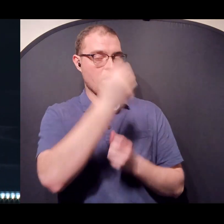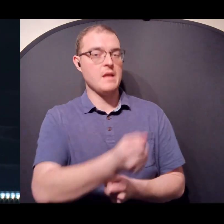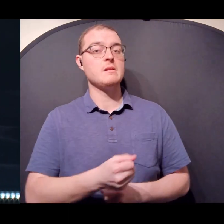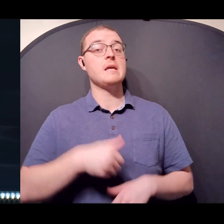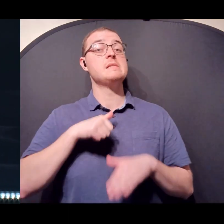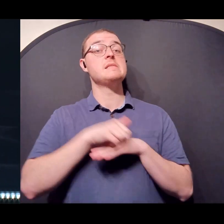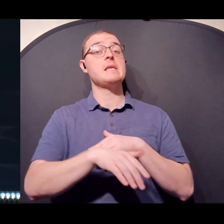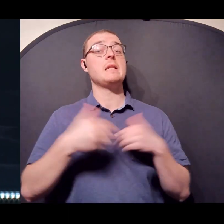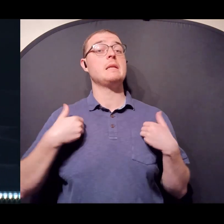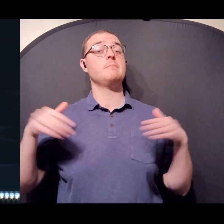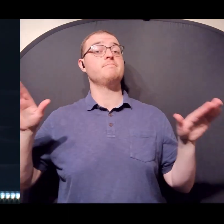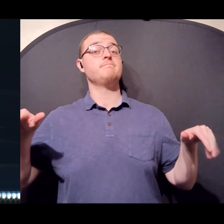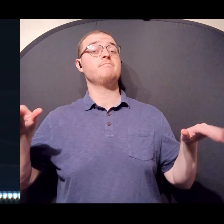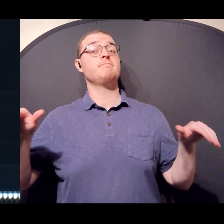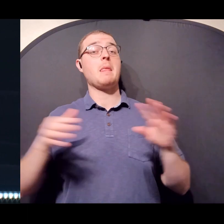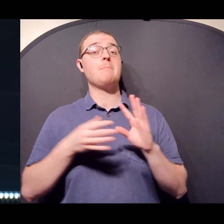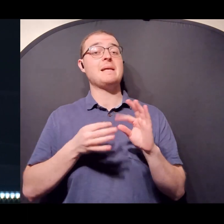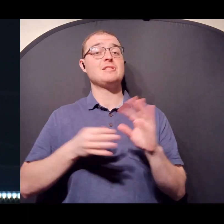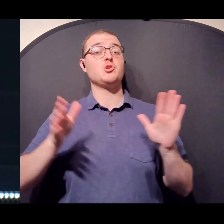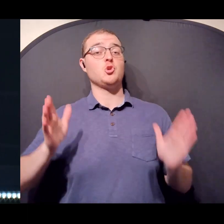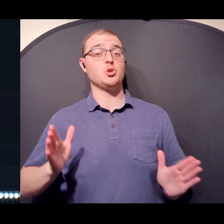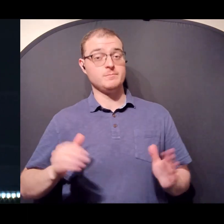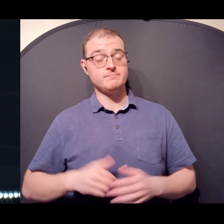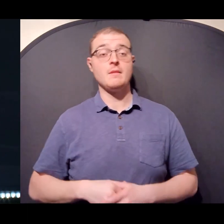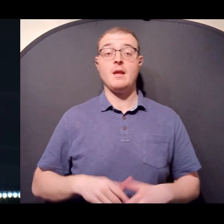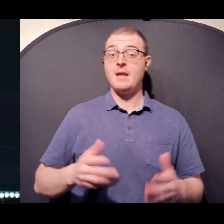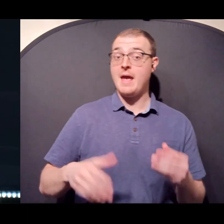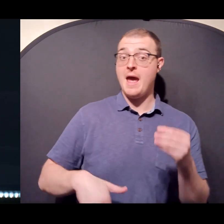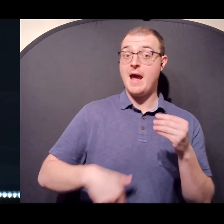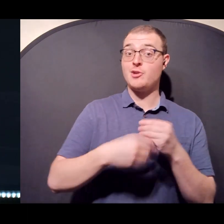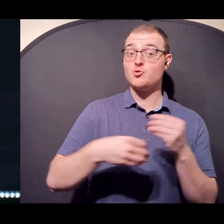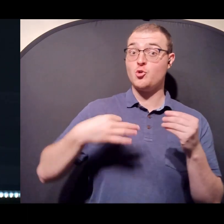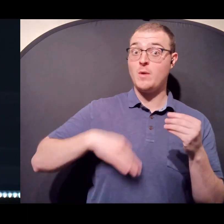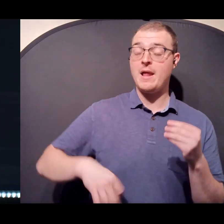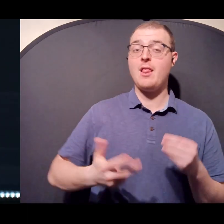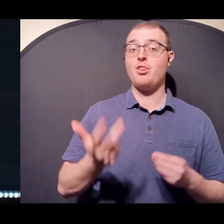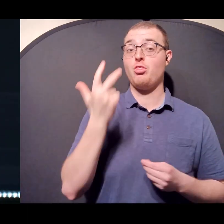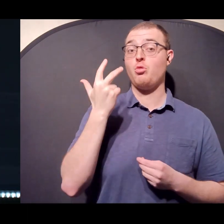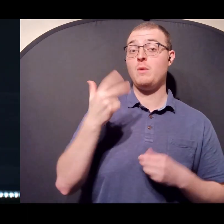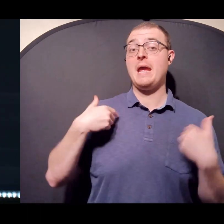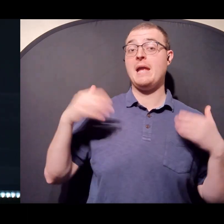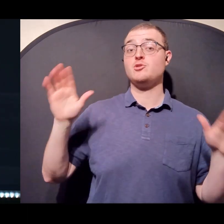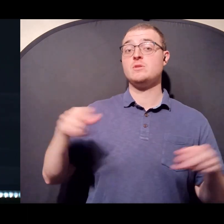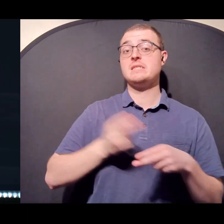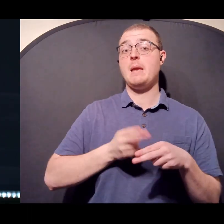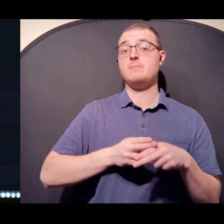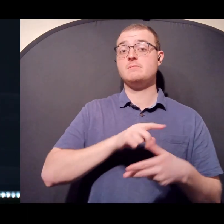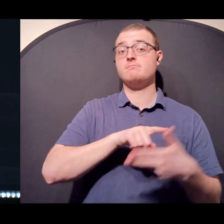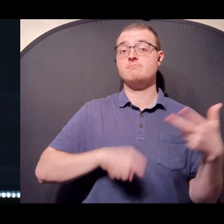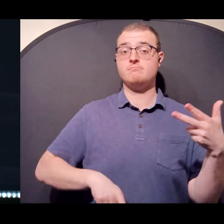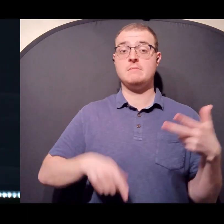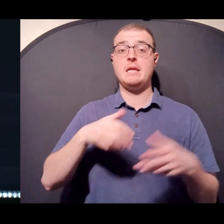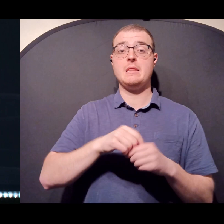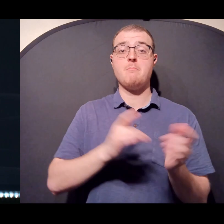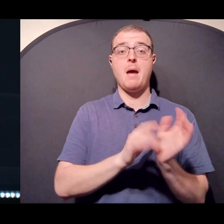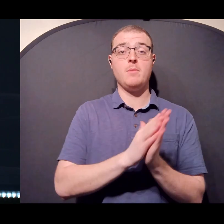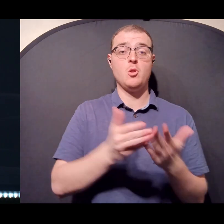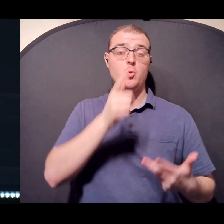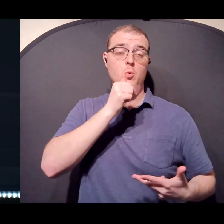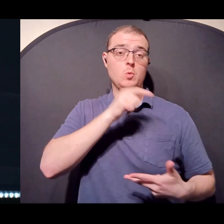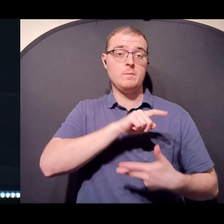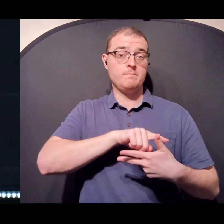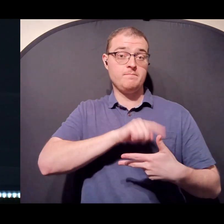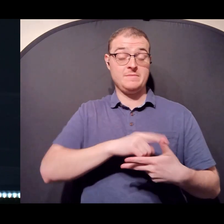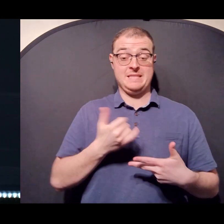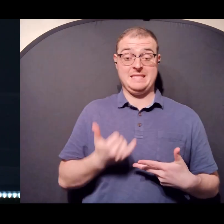messenger, other known as an angel. And by the way, this is extra credit. There's only three angels named in the Bible. Anybody know what the angels' names